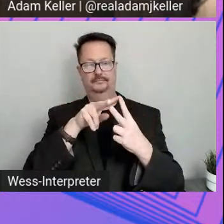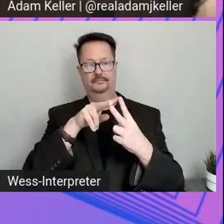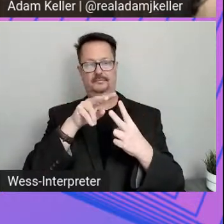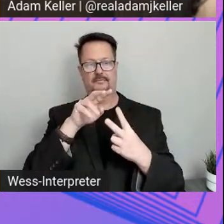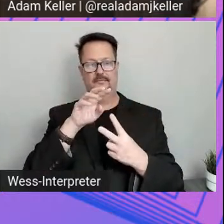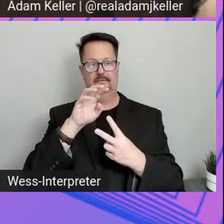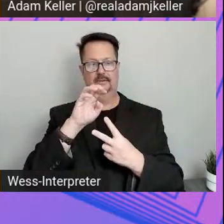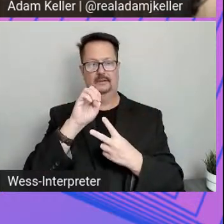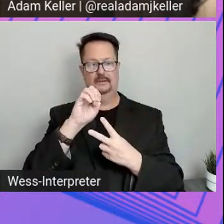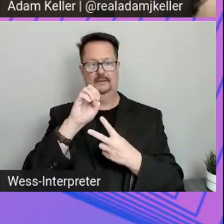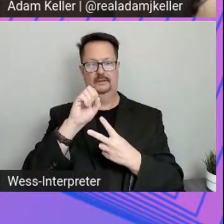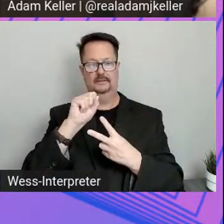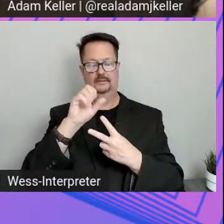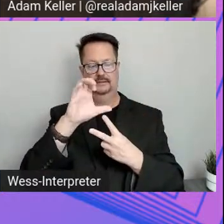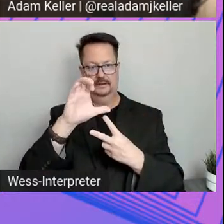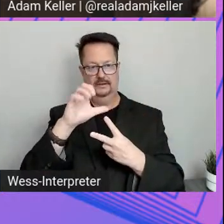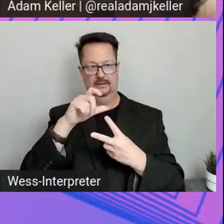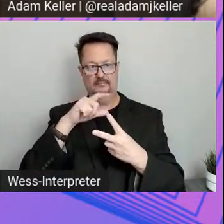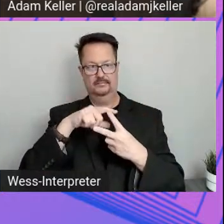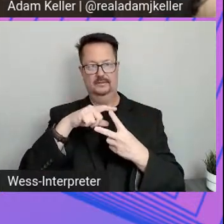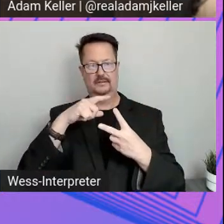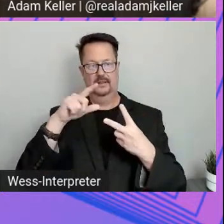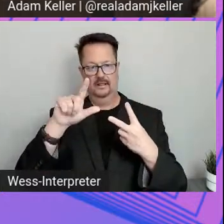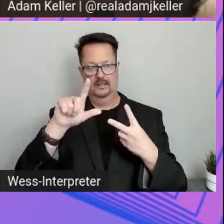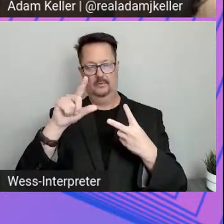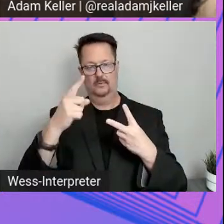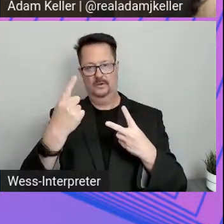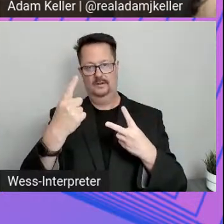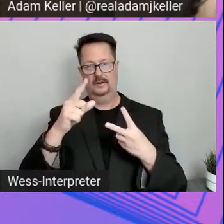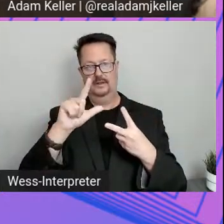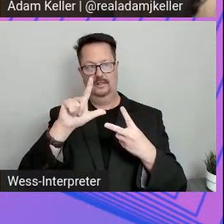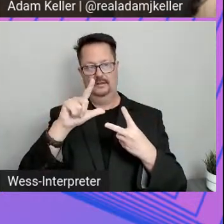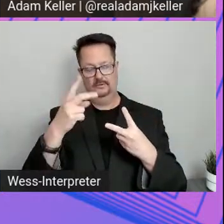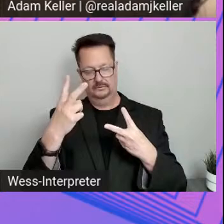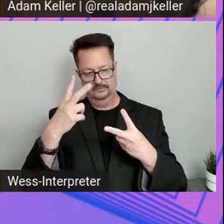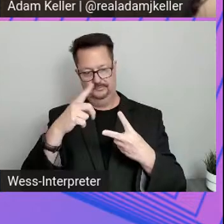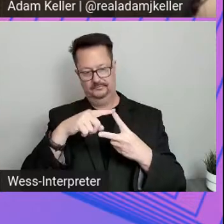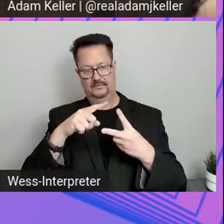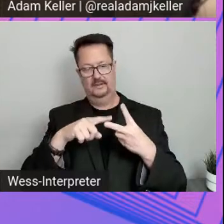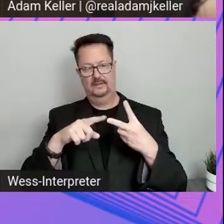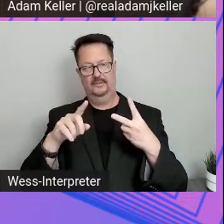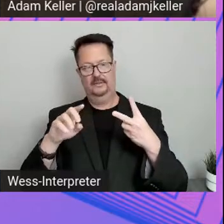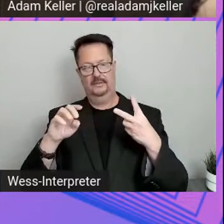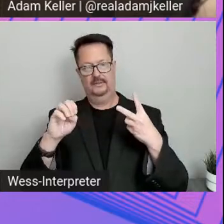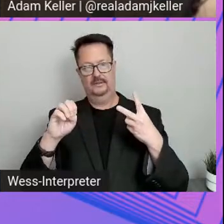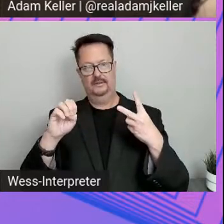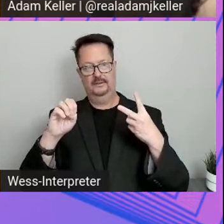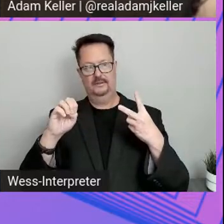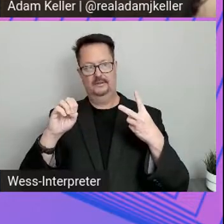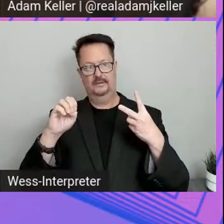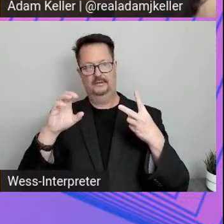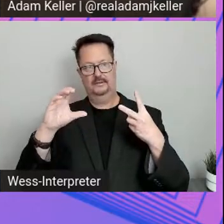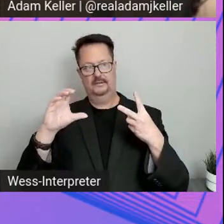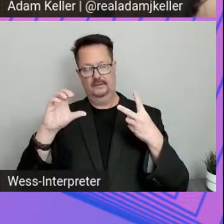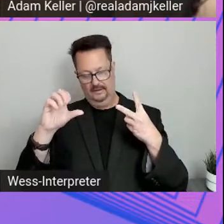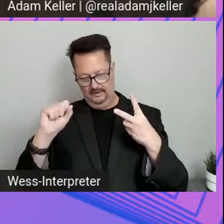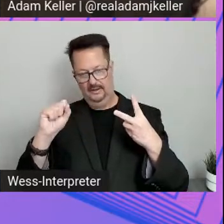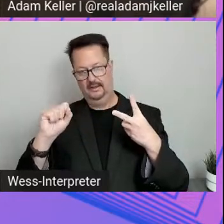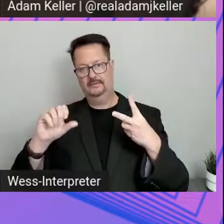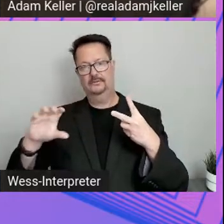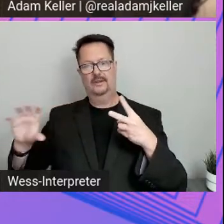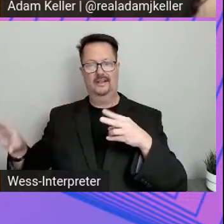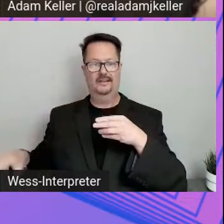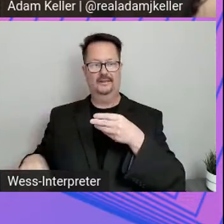which is loaded with L1 and L2 constructs, and then the ECS patterns module, which is where I can build an L3